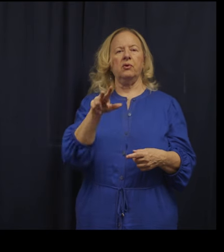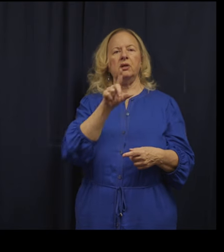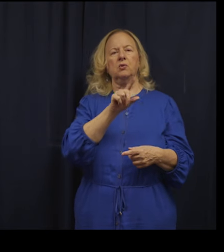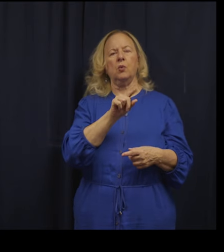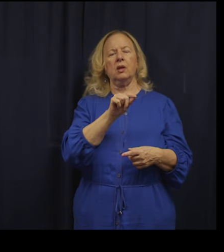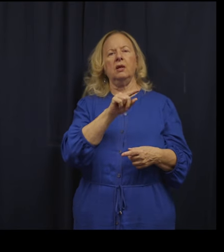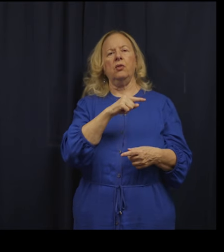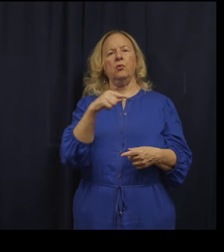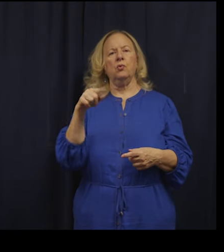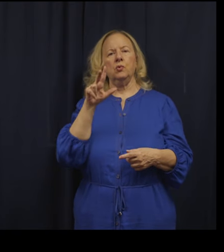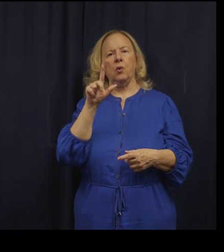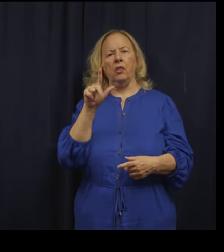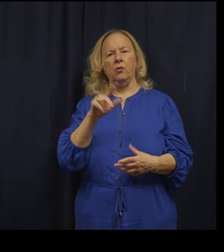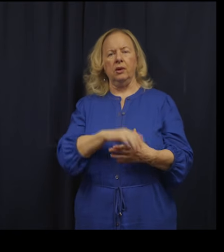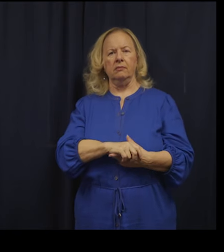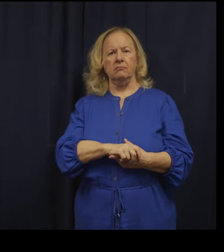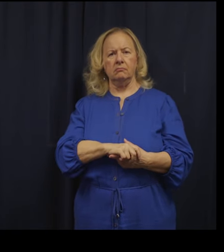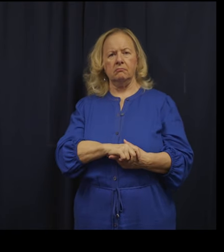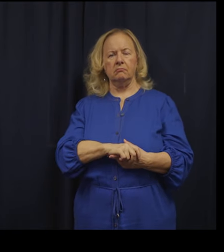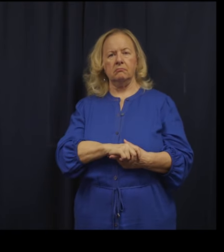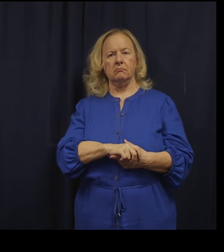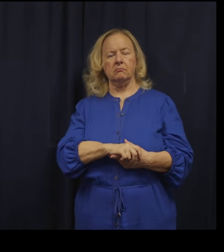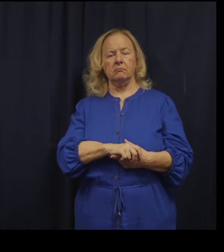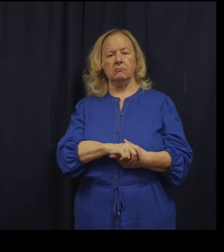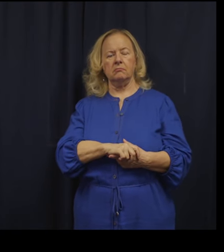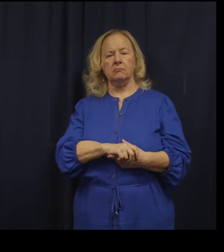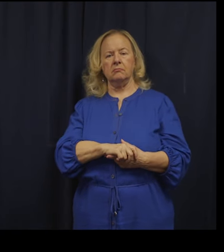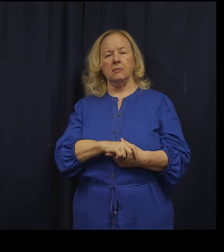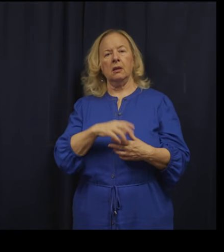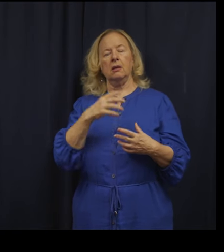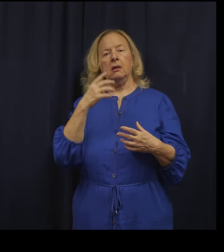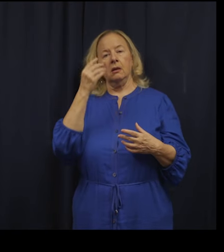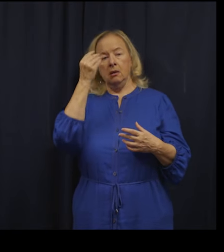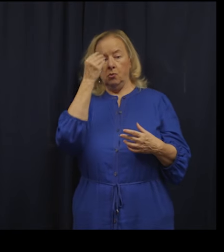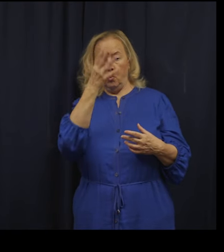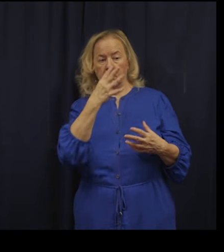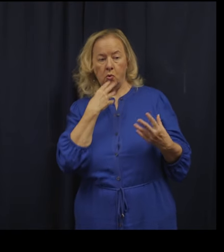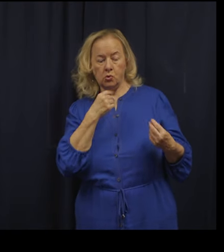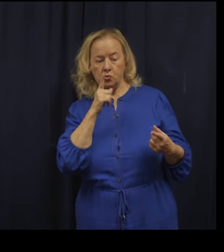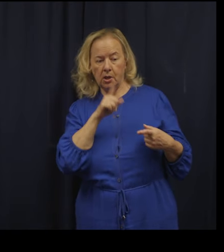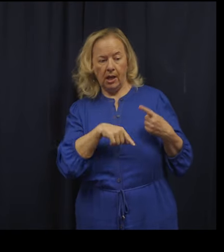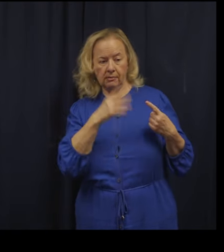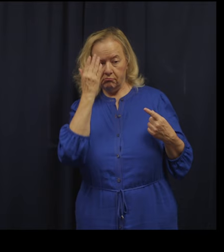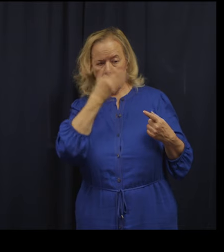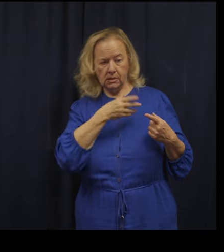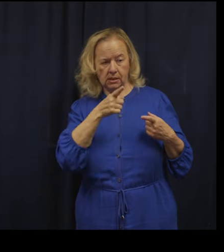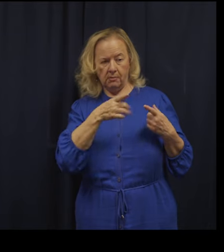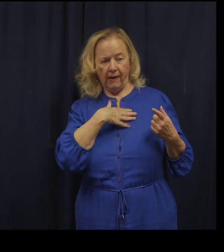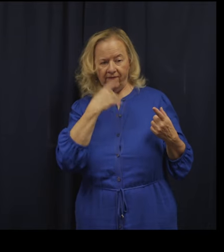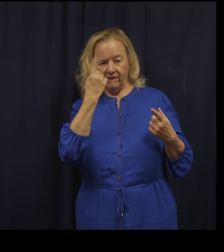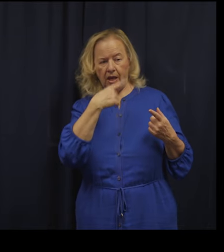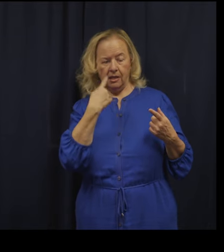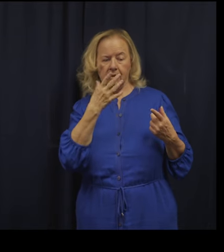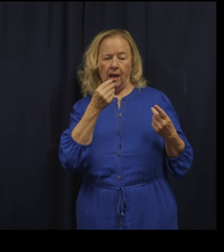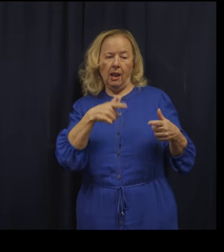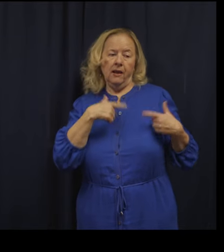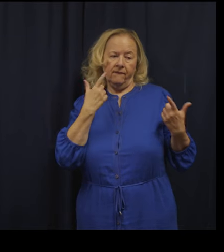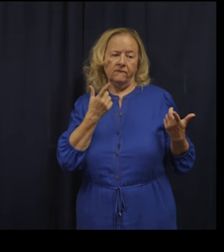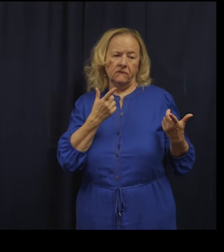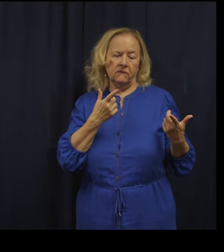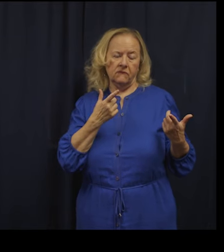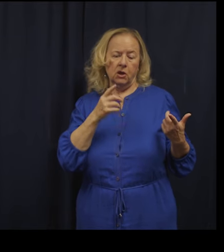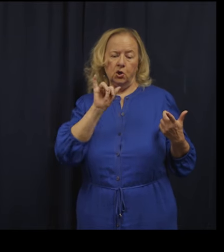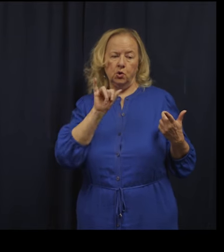through 23. God initially told Moses, you can't see my face, for no one can see me and live. And